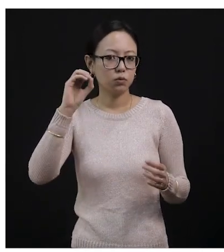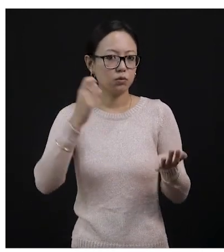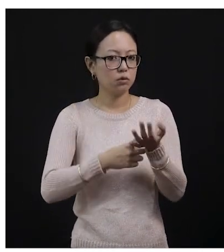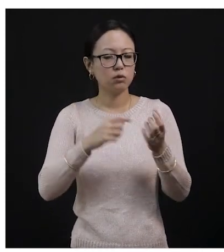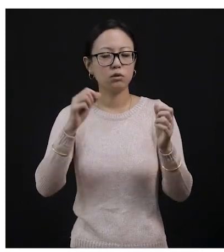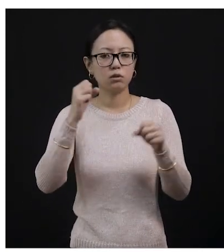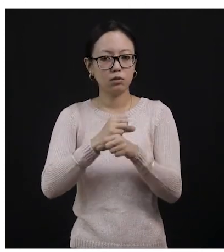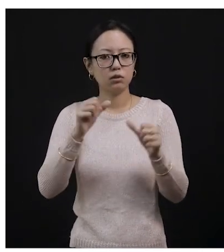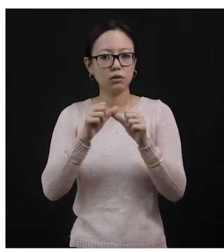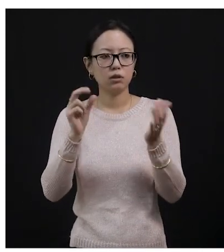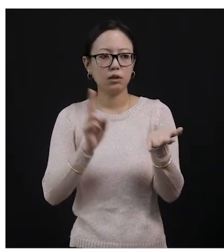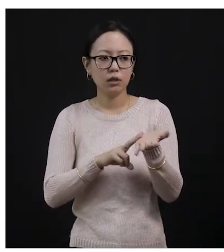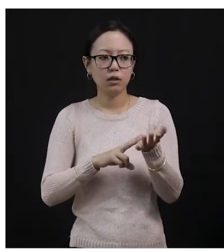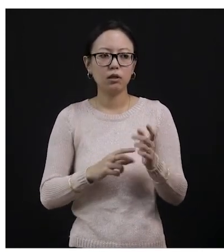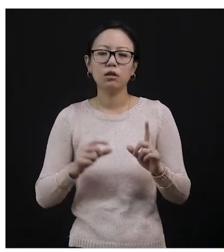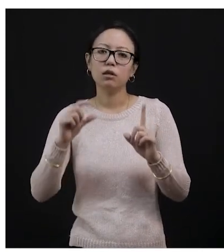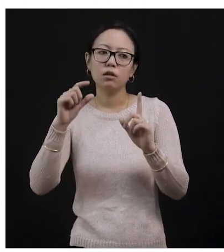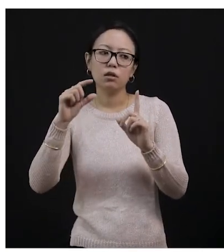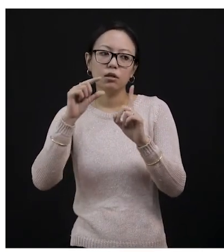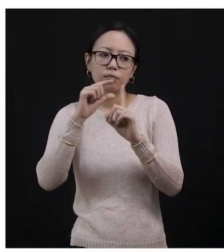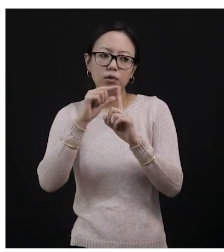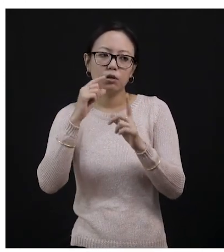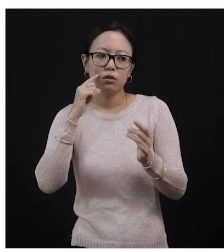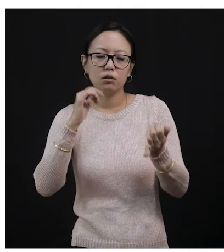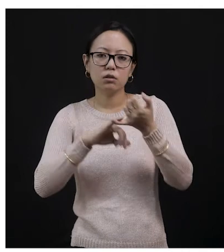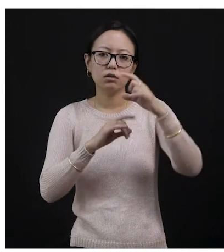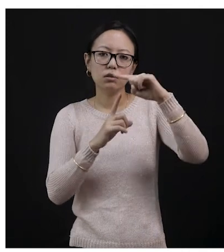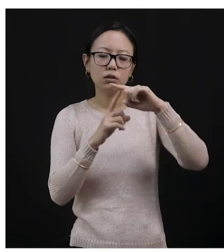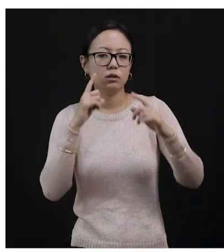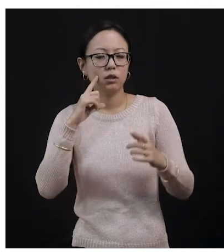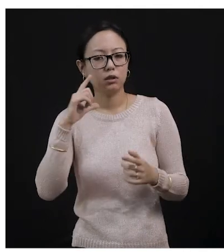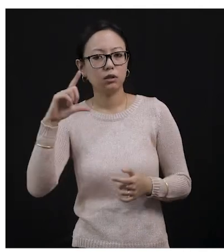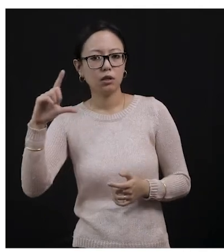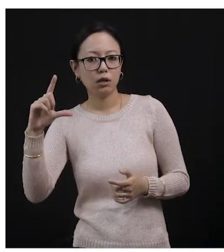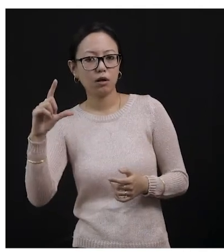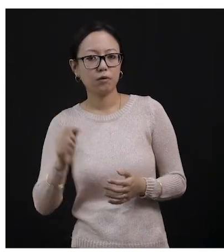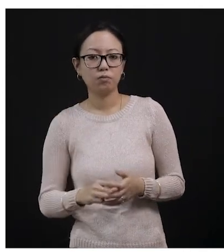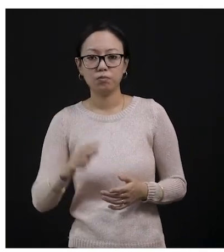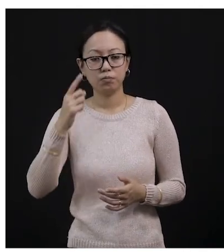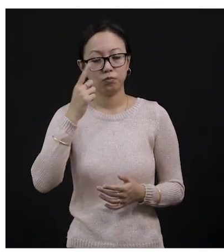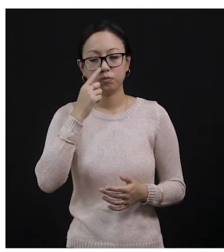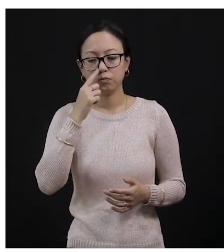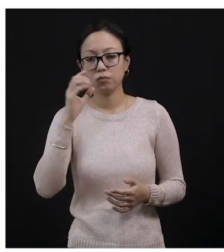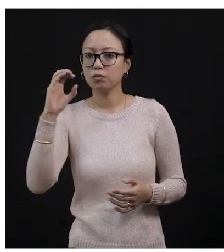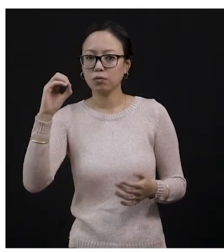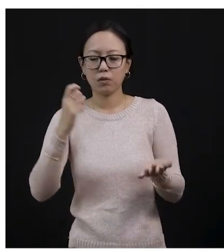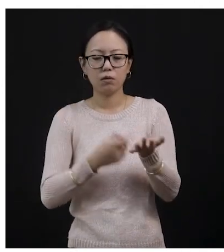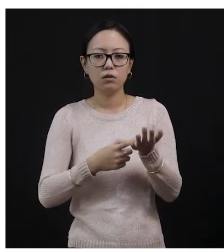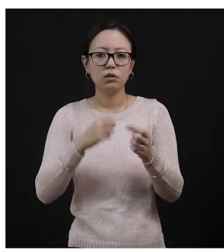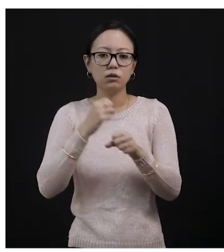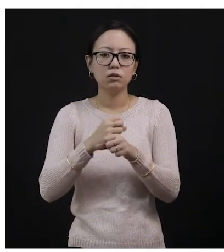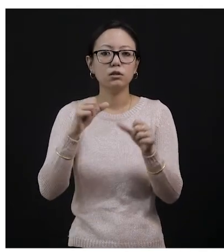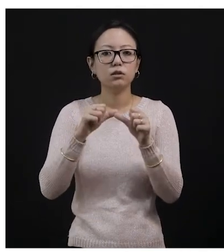the flower which gives rise to seeds. Yes or no? It is the flower which gives rise to fruits. So from there again, new plants will